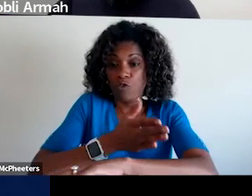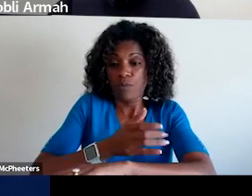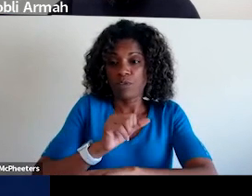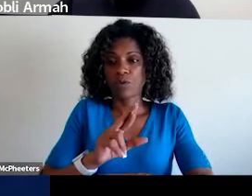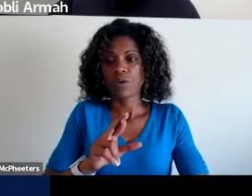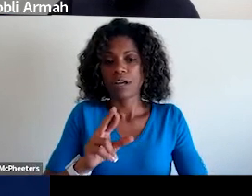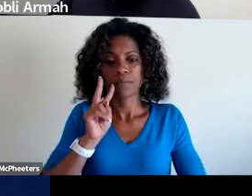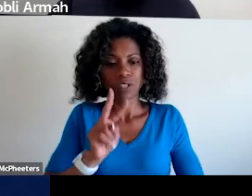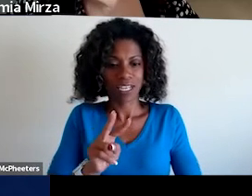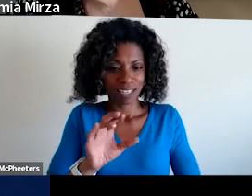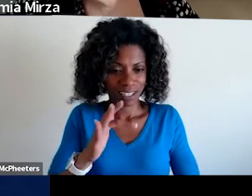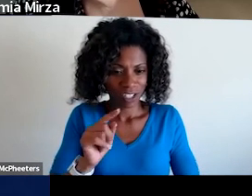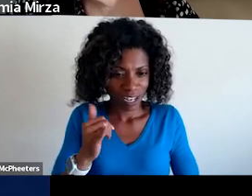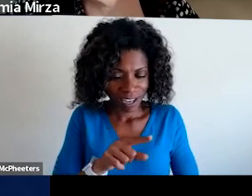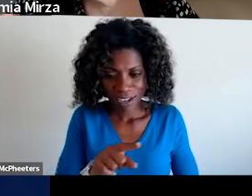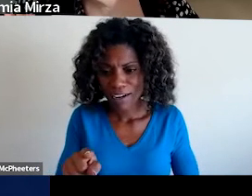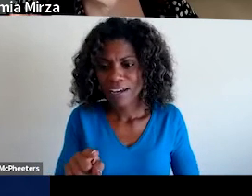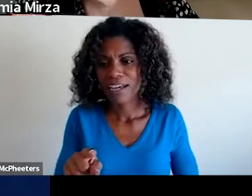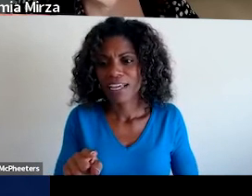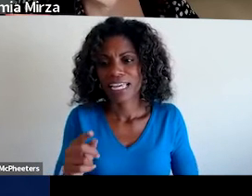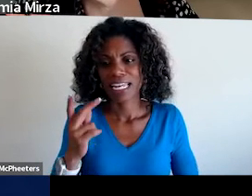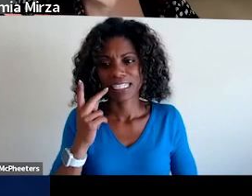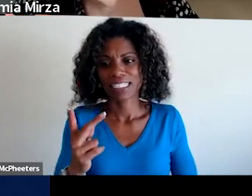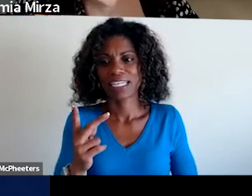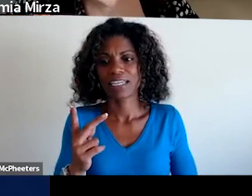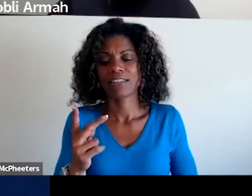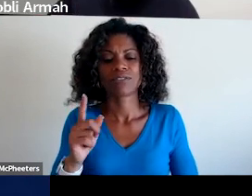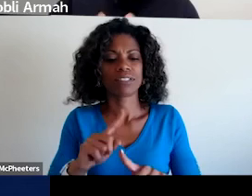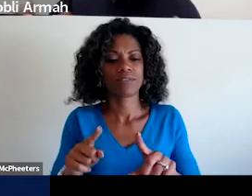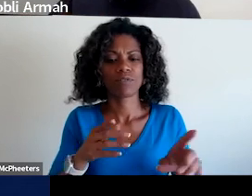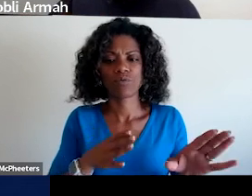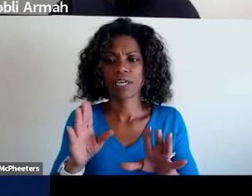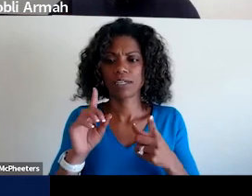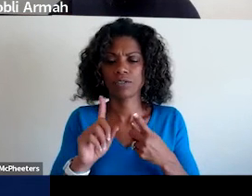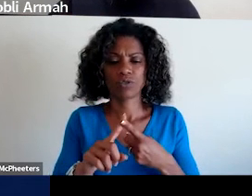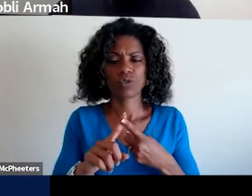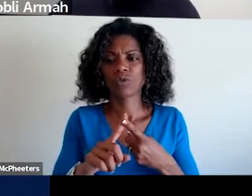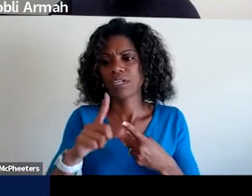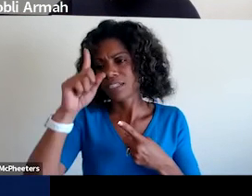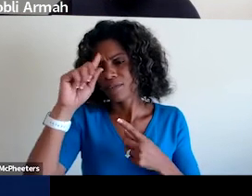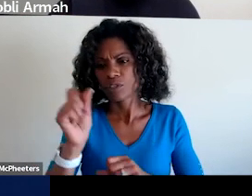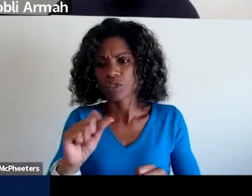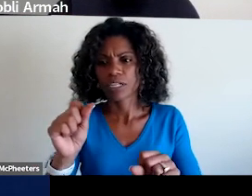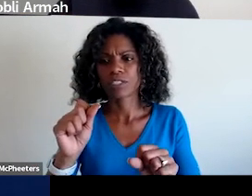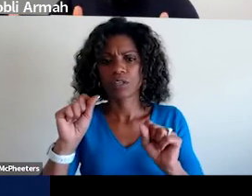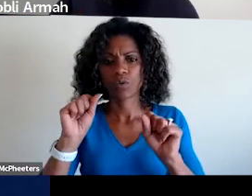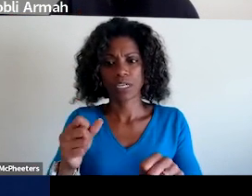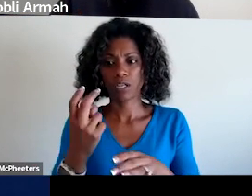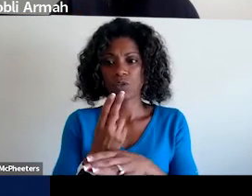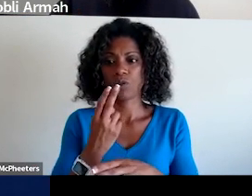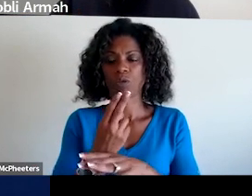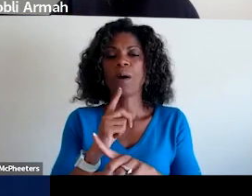looking at the chat now, and there's ways to influence your board. There's so many strategies you can deploy, but it has to